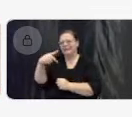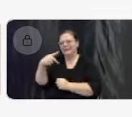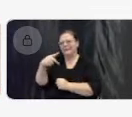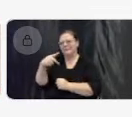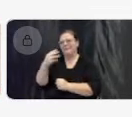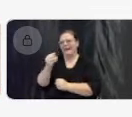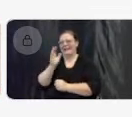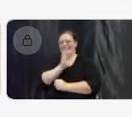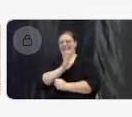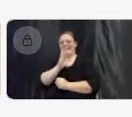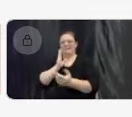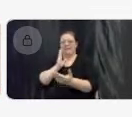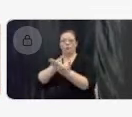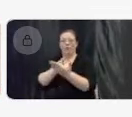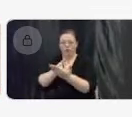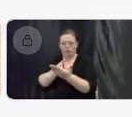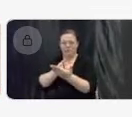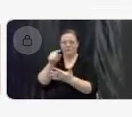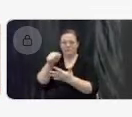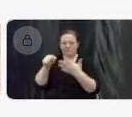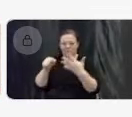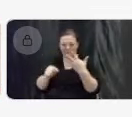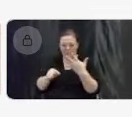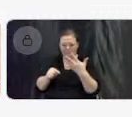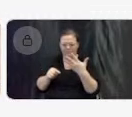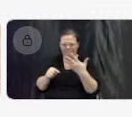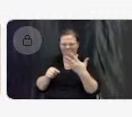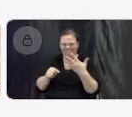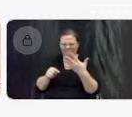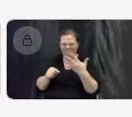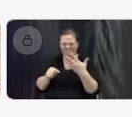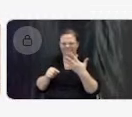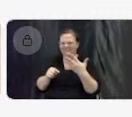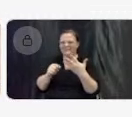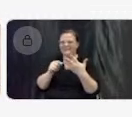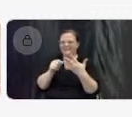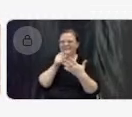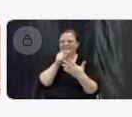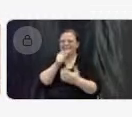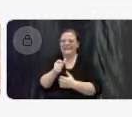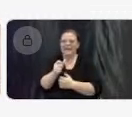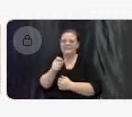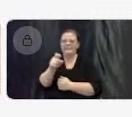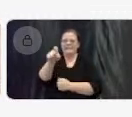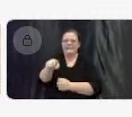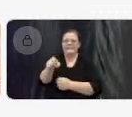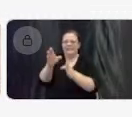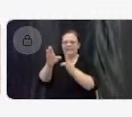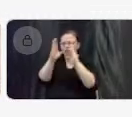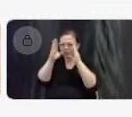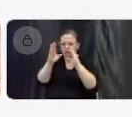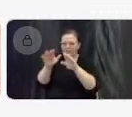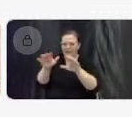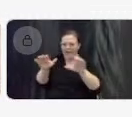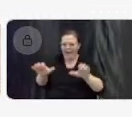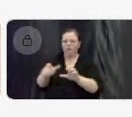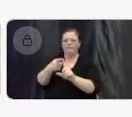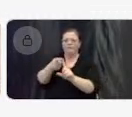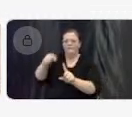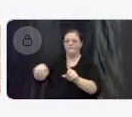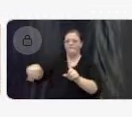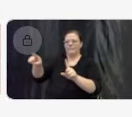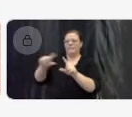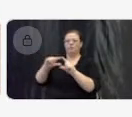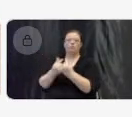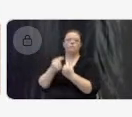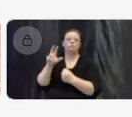his objections, does not merit attention and action by this group, because